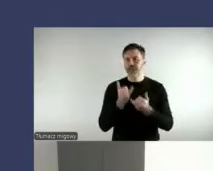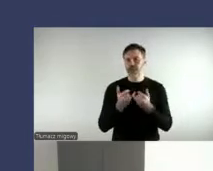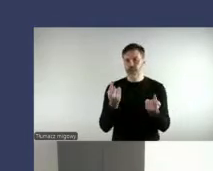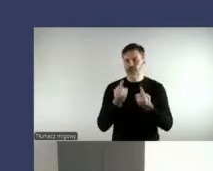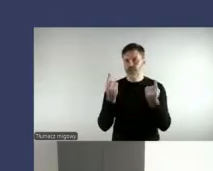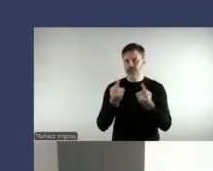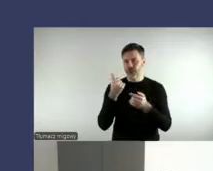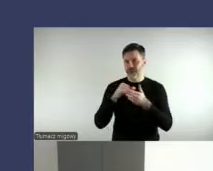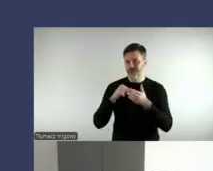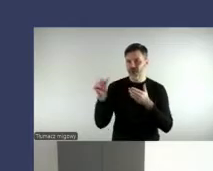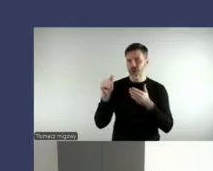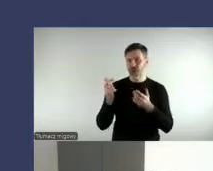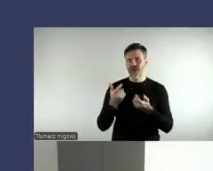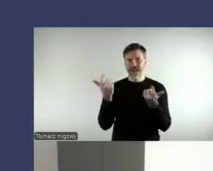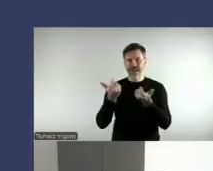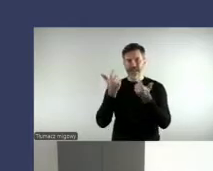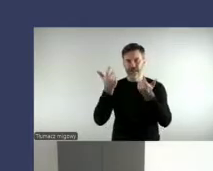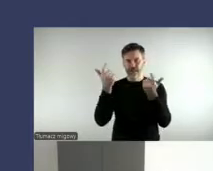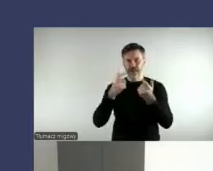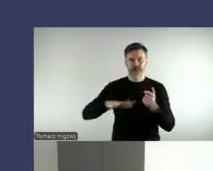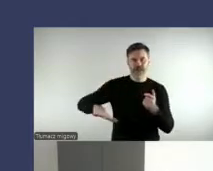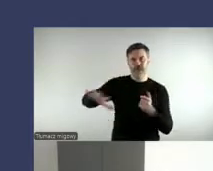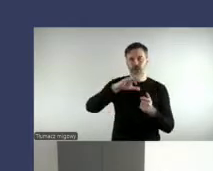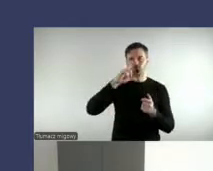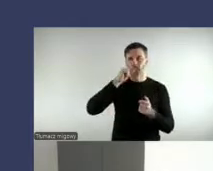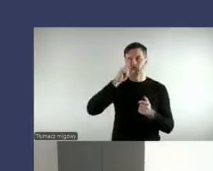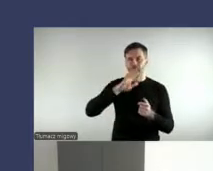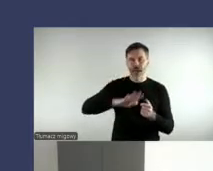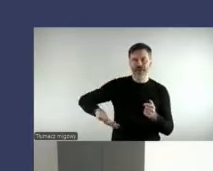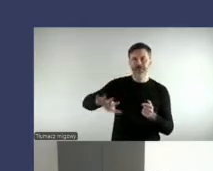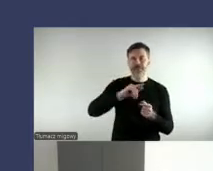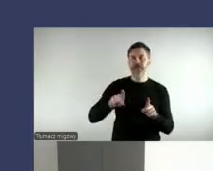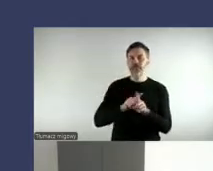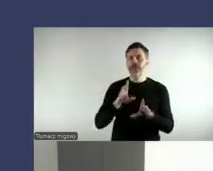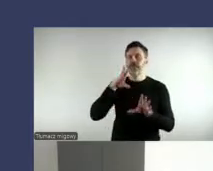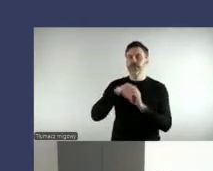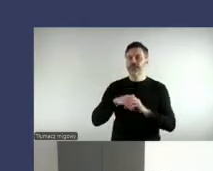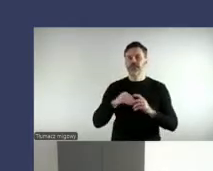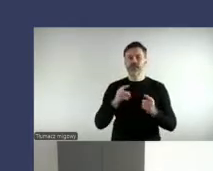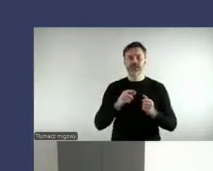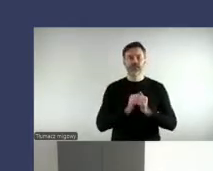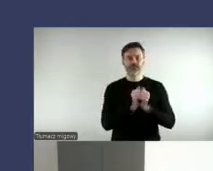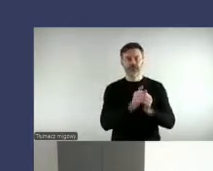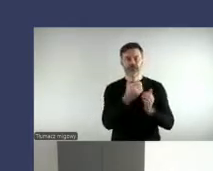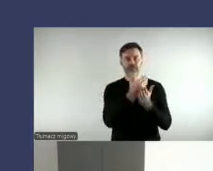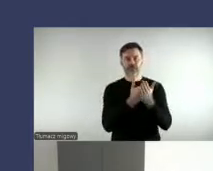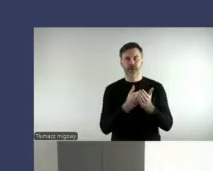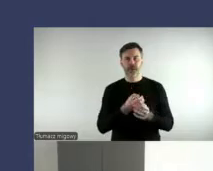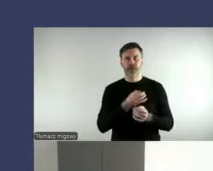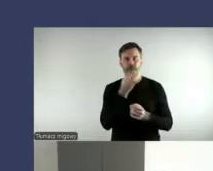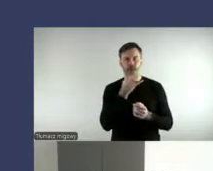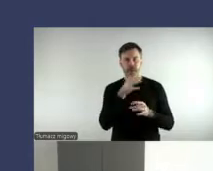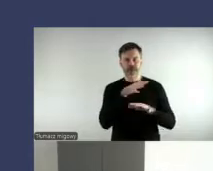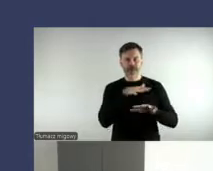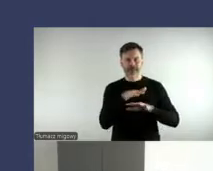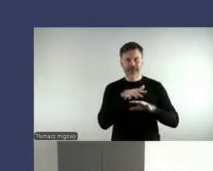etc., in a situation of extraordinary dangers in the Opole agglomeration, and in order to implement the